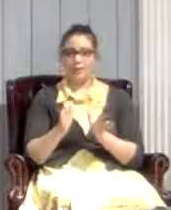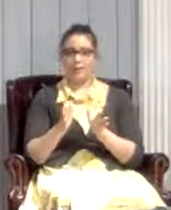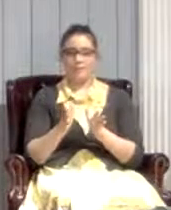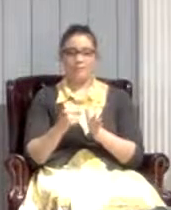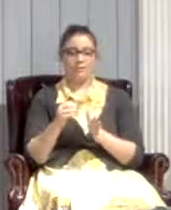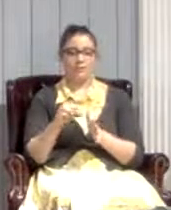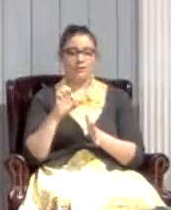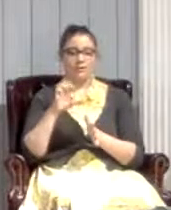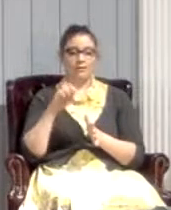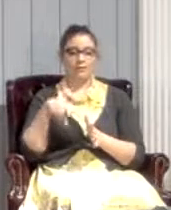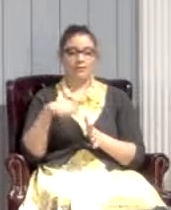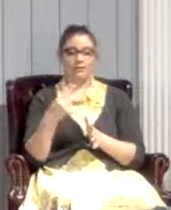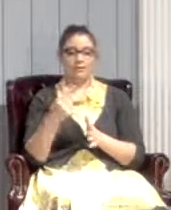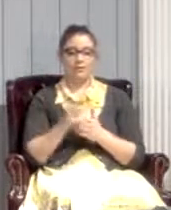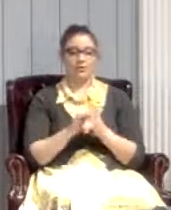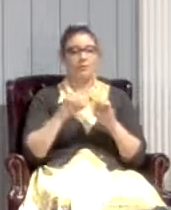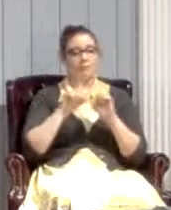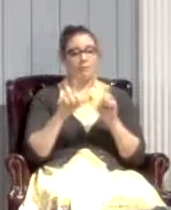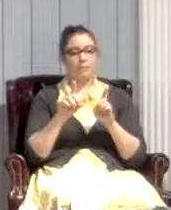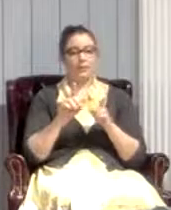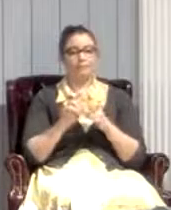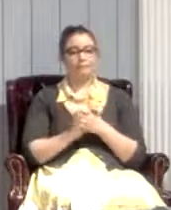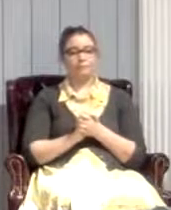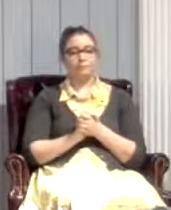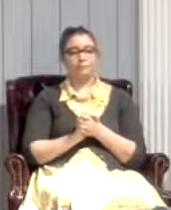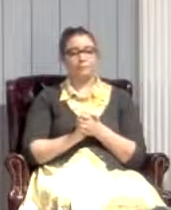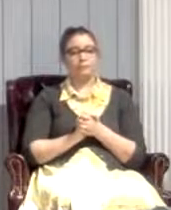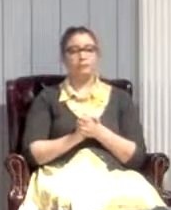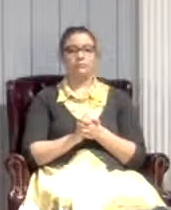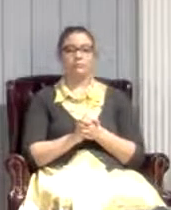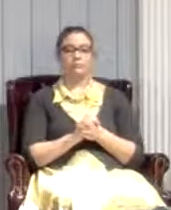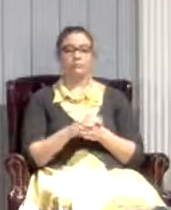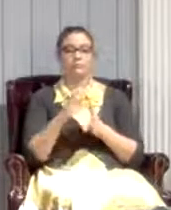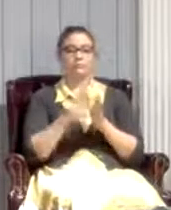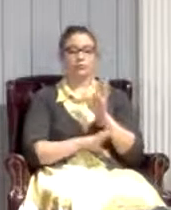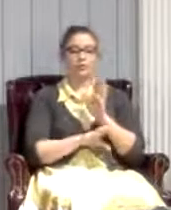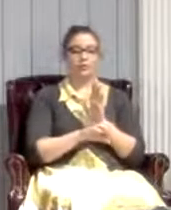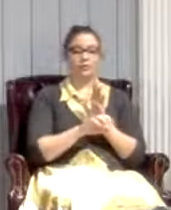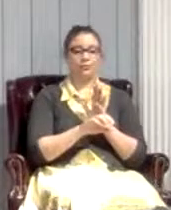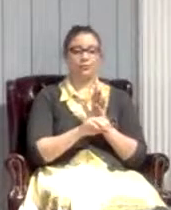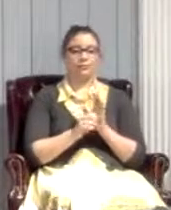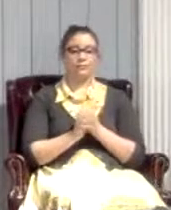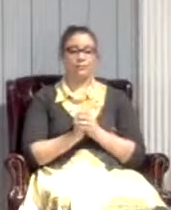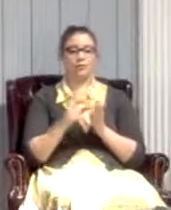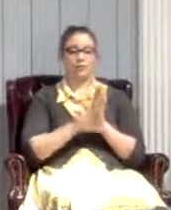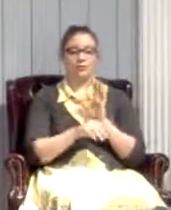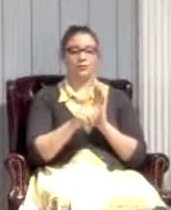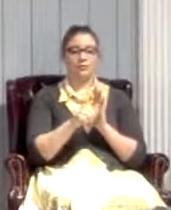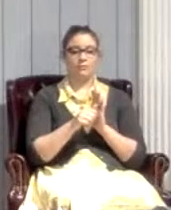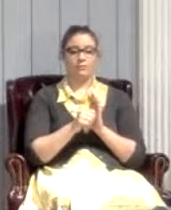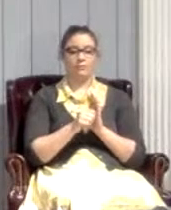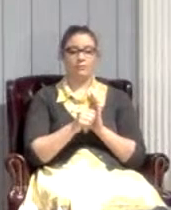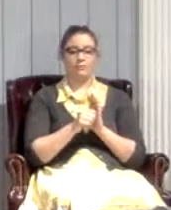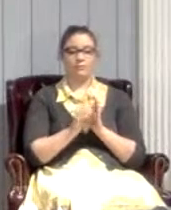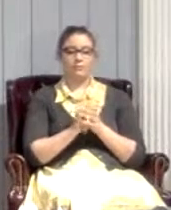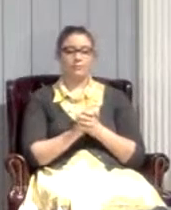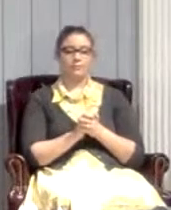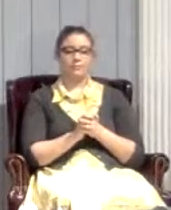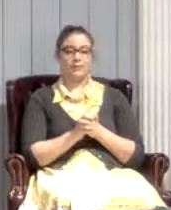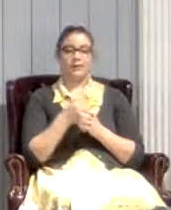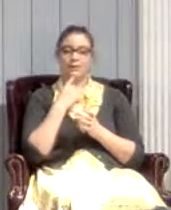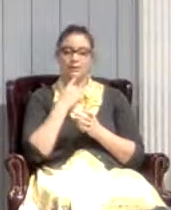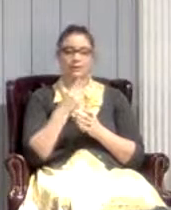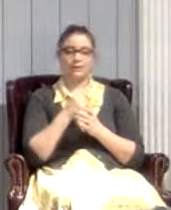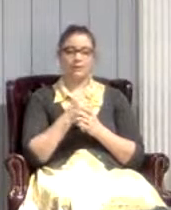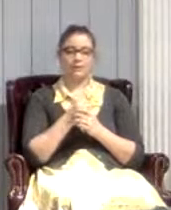is the author of the whole book. But Ephesians chapter 6, verses 10 through 18, written by the same apostle, and he writes and says, finally, my brethren,